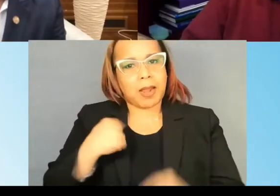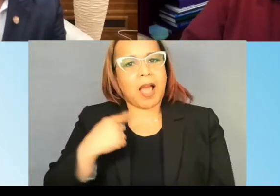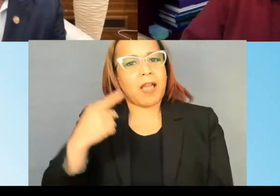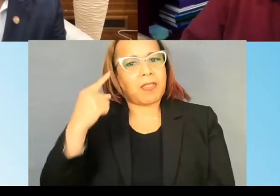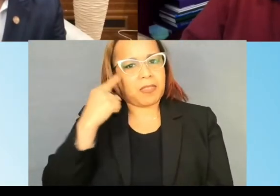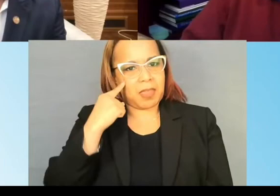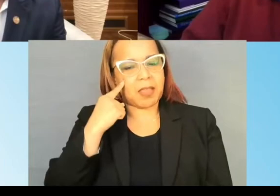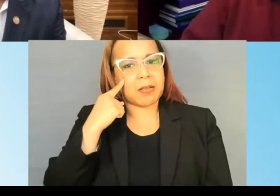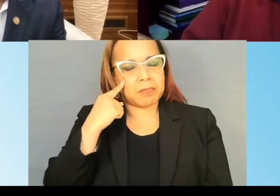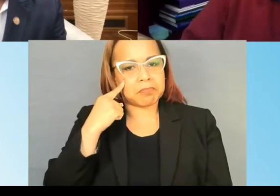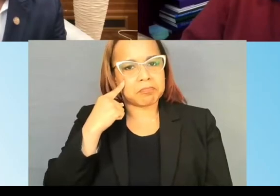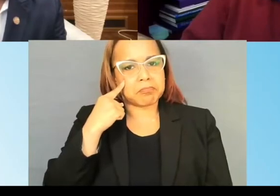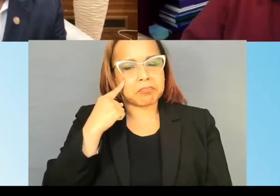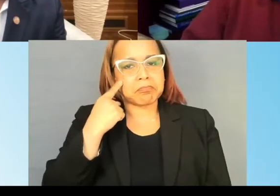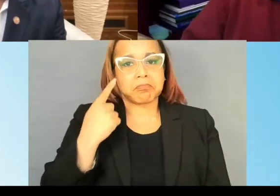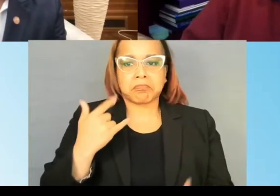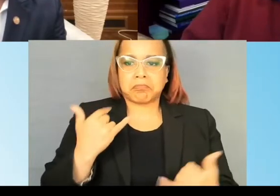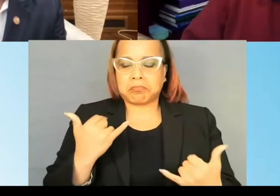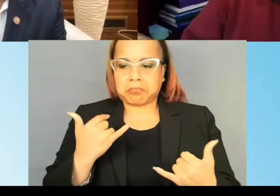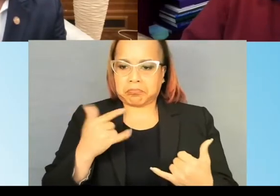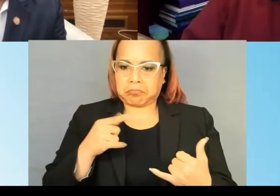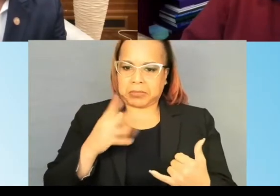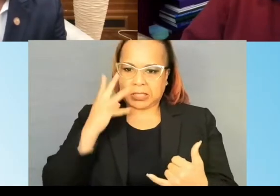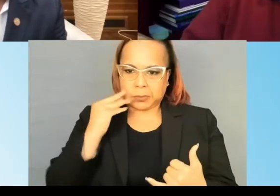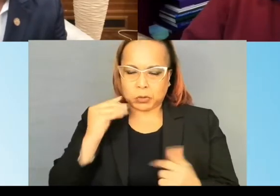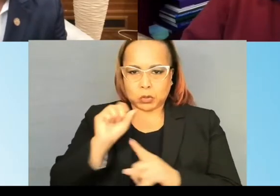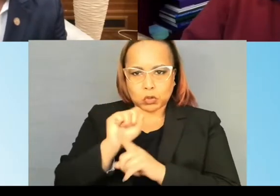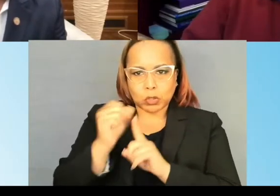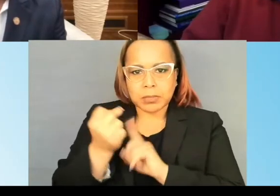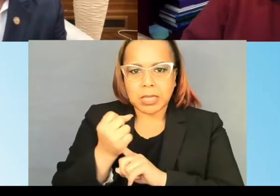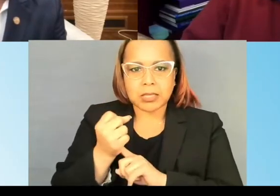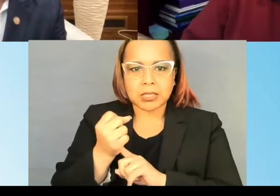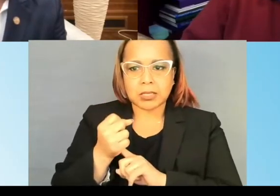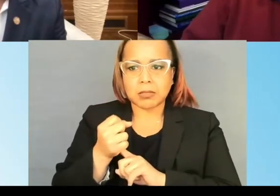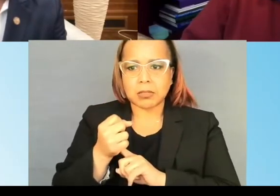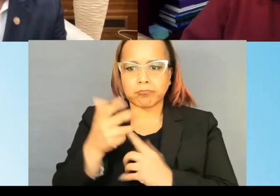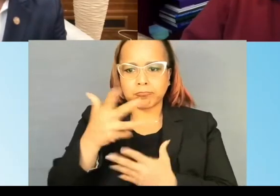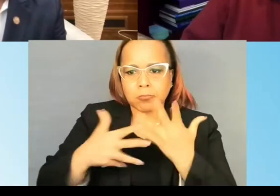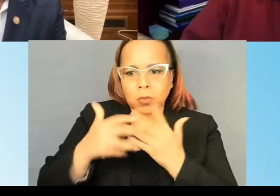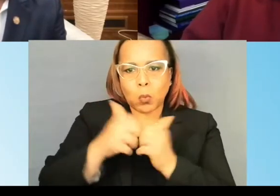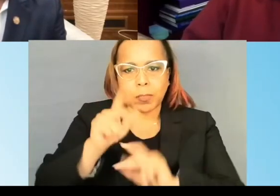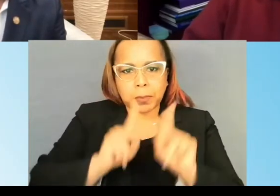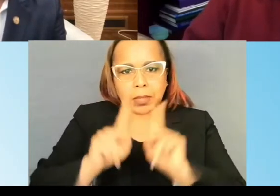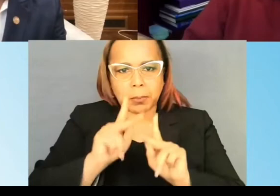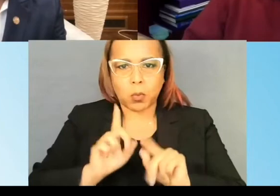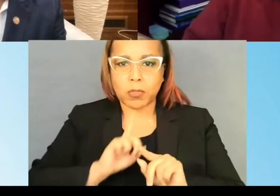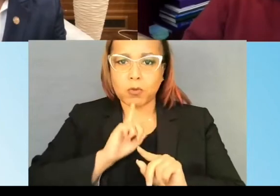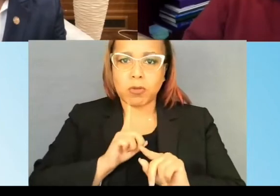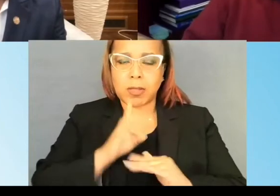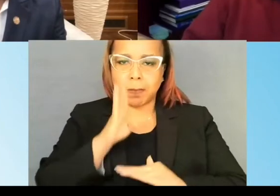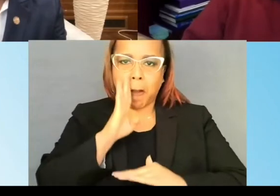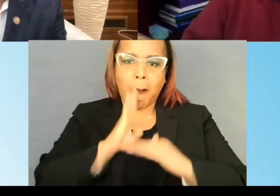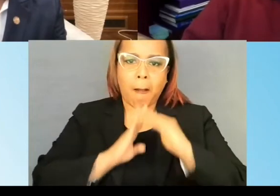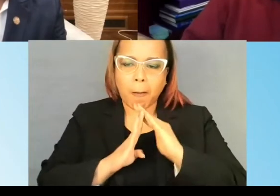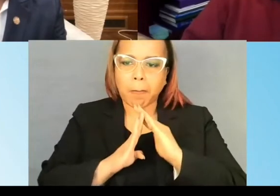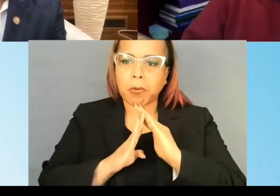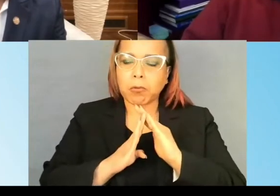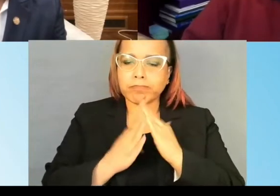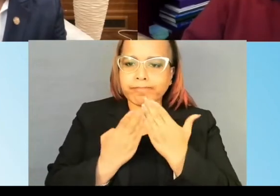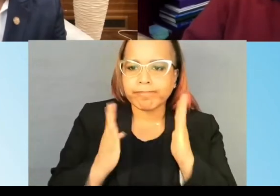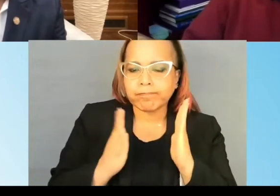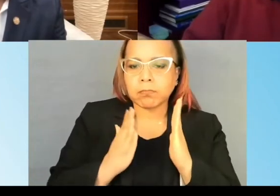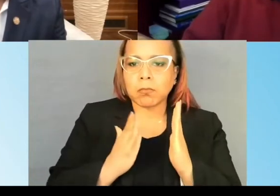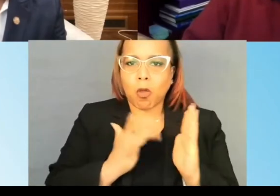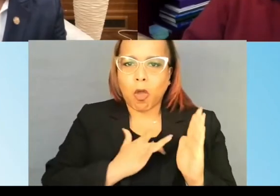to circumstances in with people with a really humble heart and